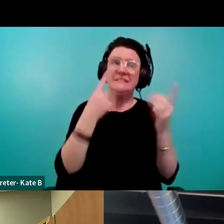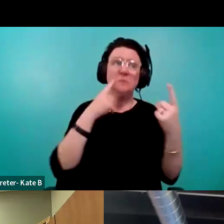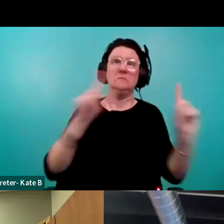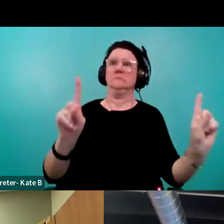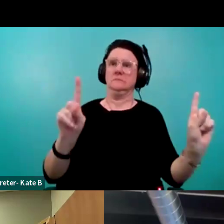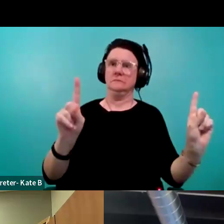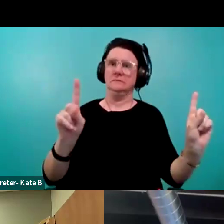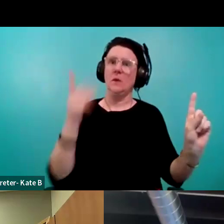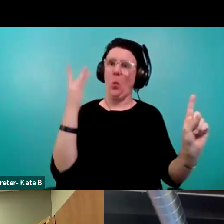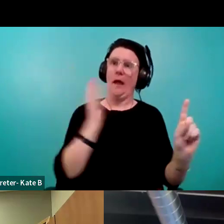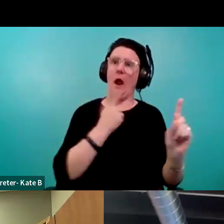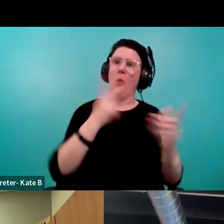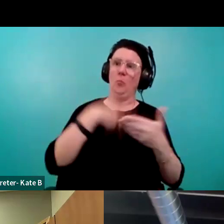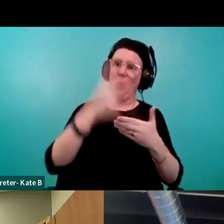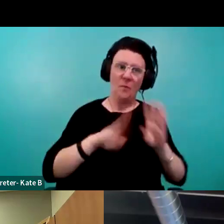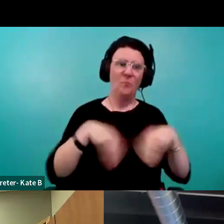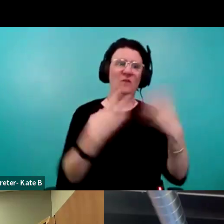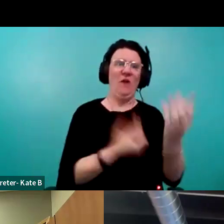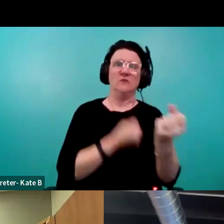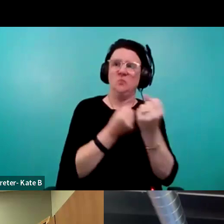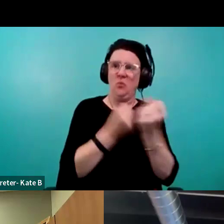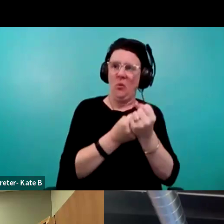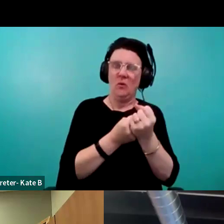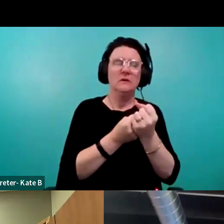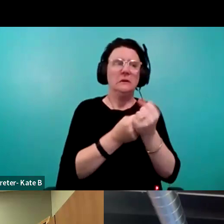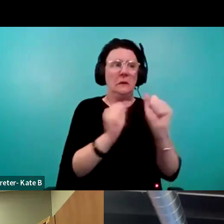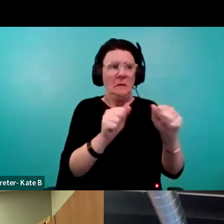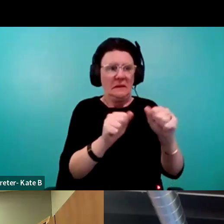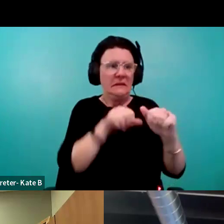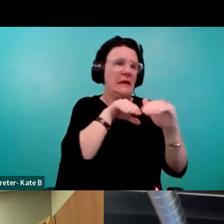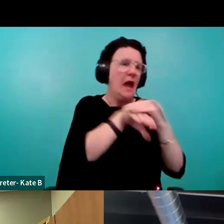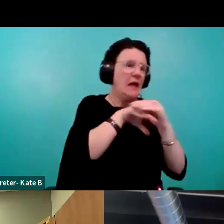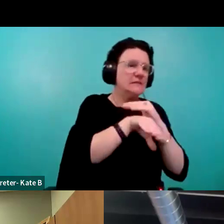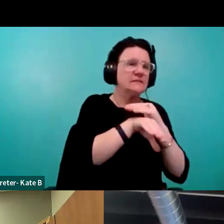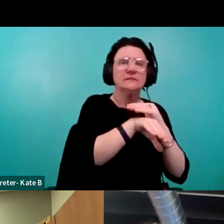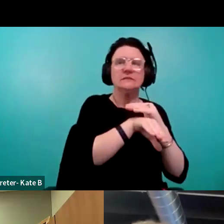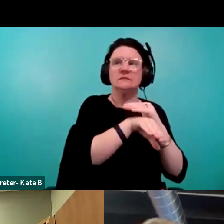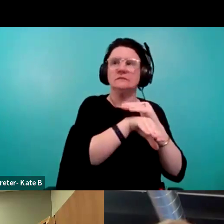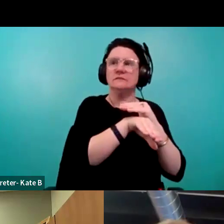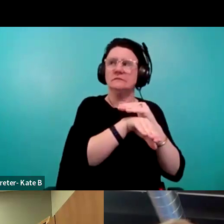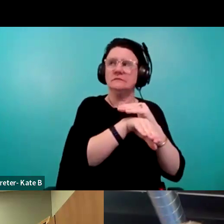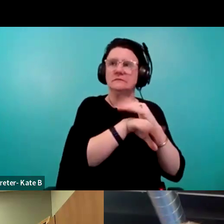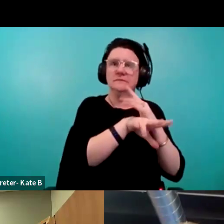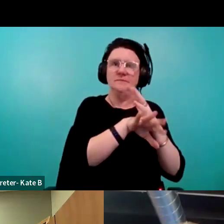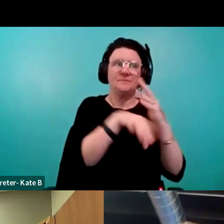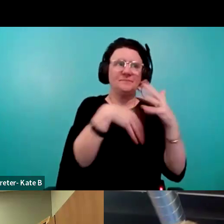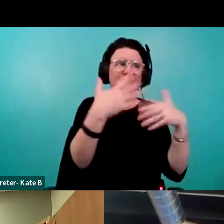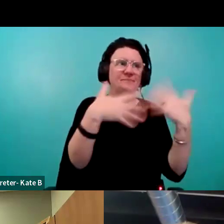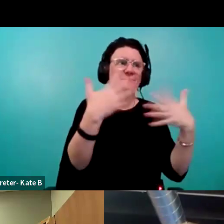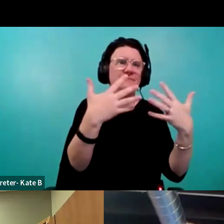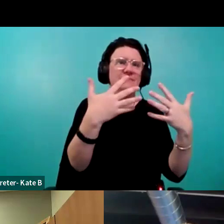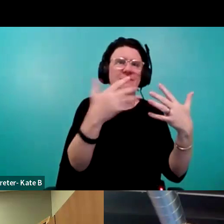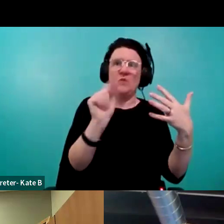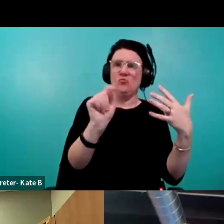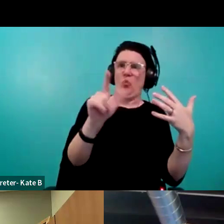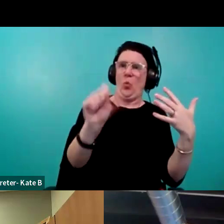ours that provide the abilities, the means, the